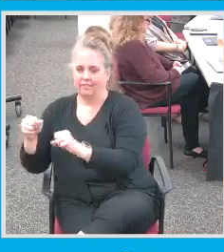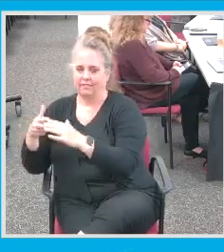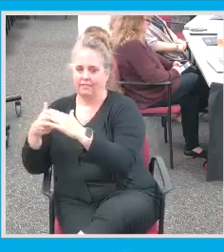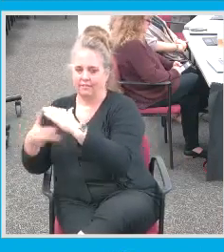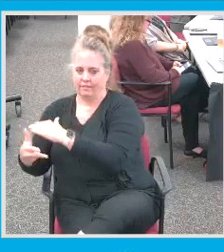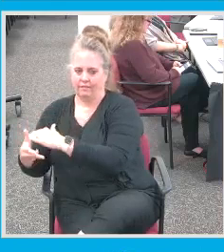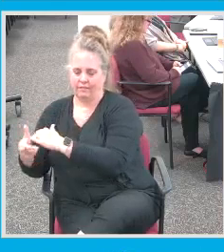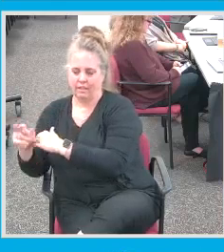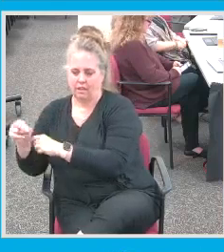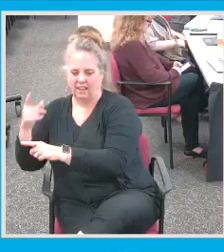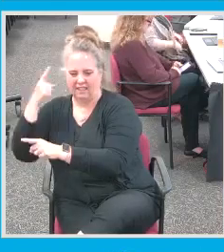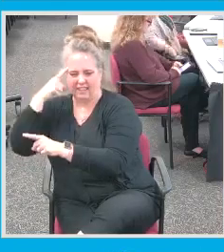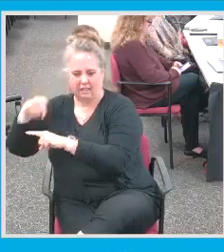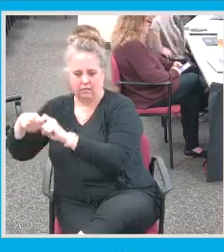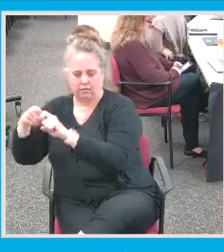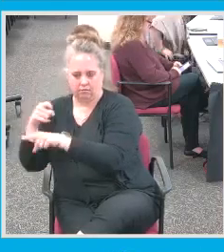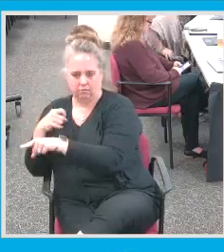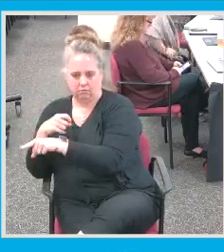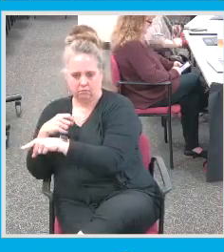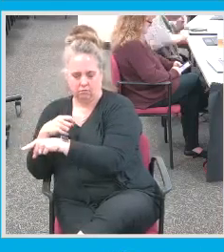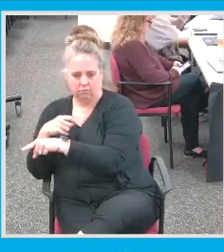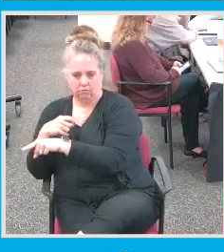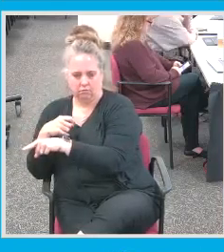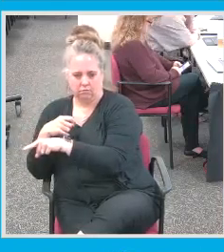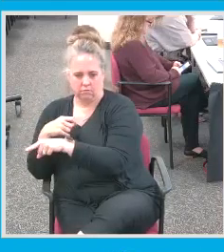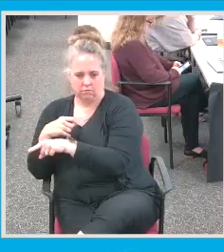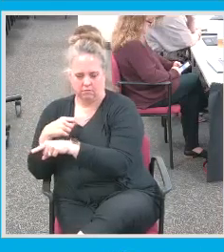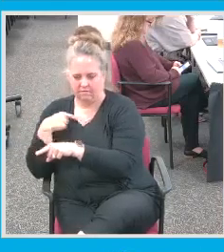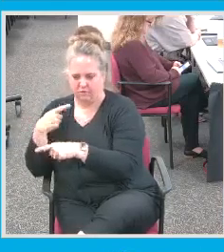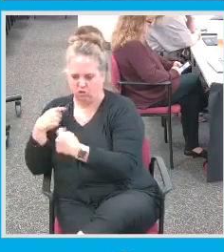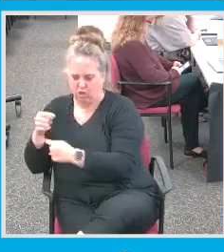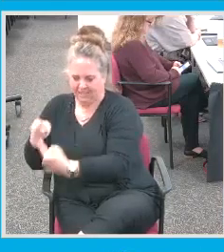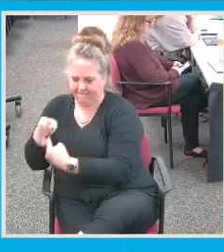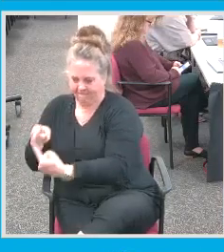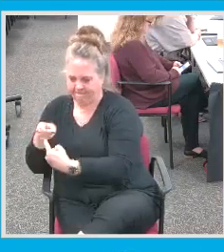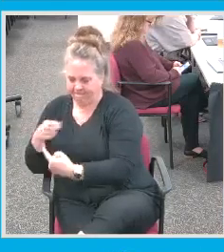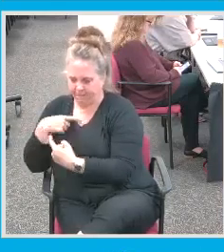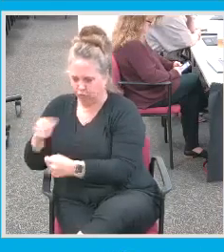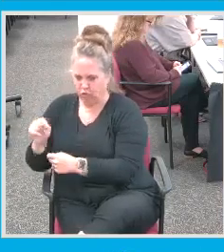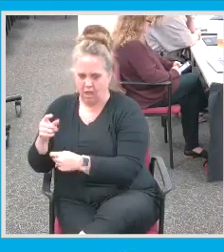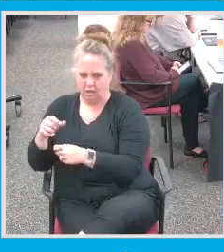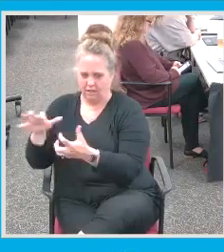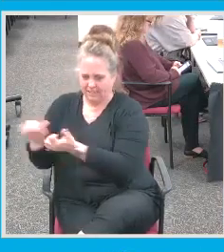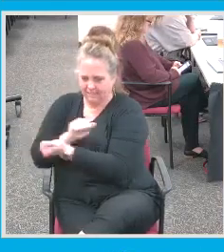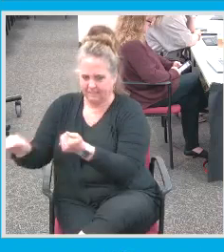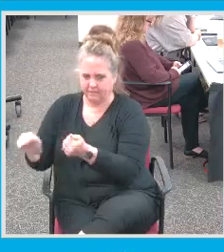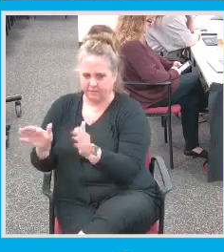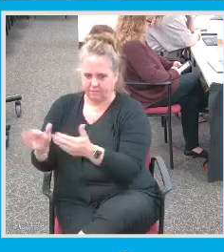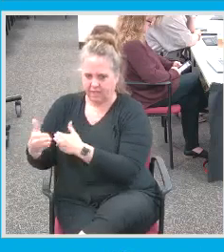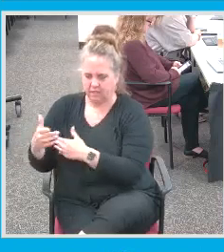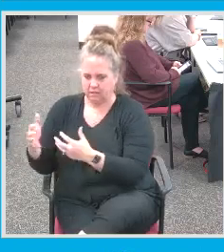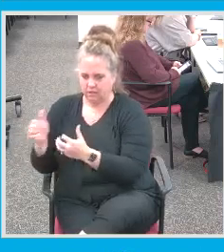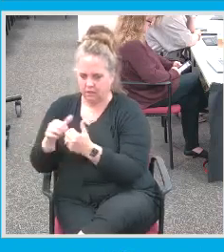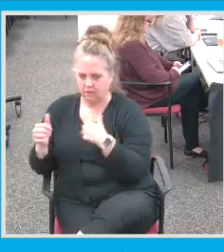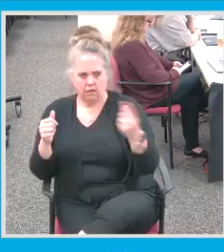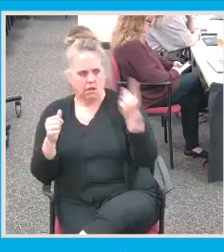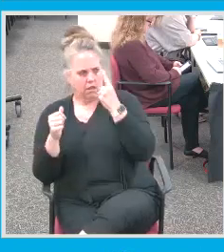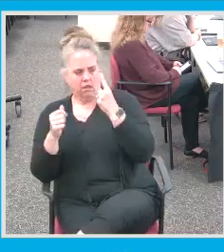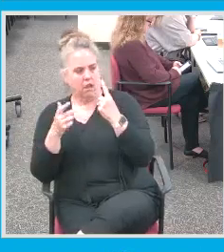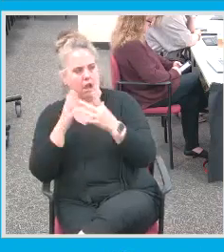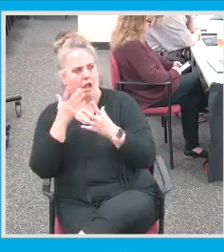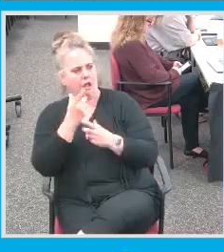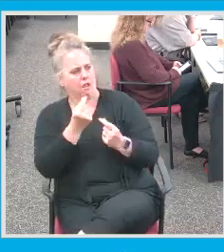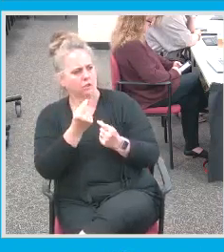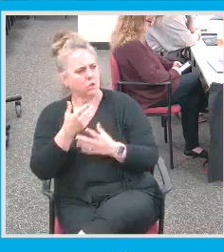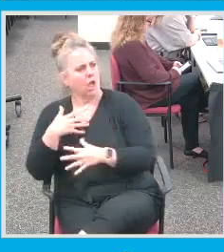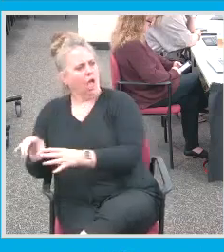moment, maybe in that moment, I'm trying to get into my safe or I'm trying to access it, someone walks in the room and they're like, hey, what's going on?